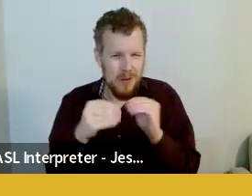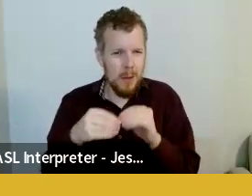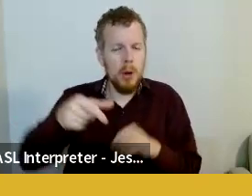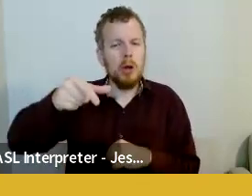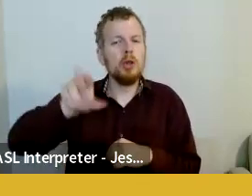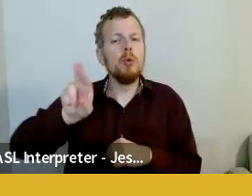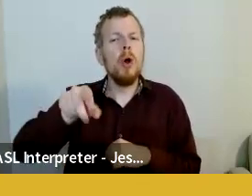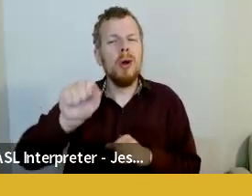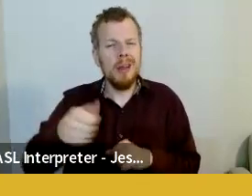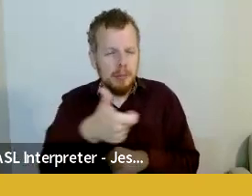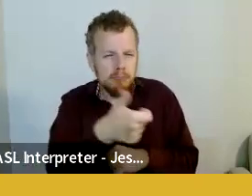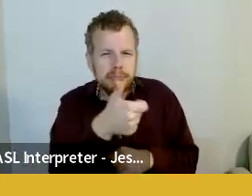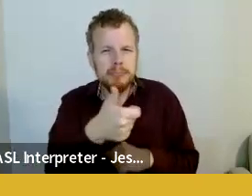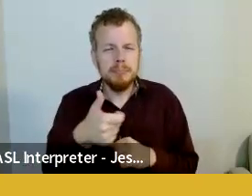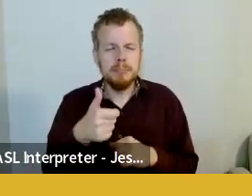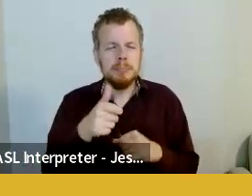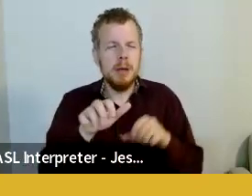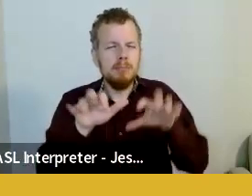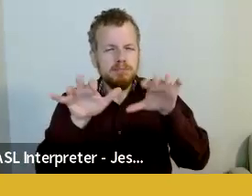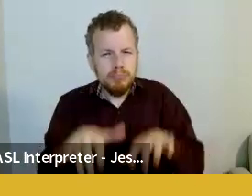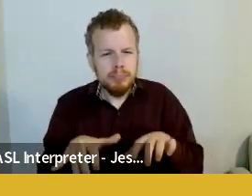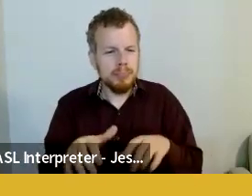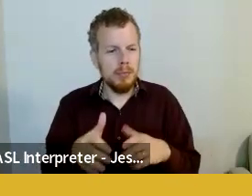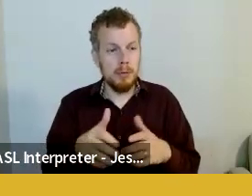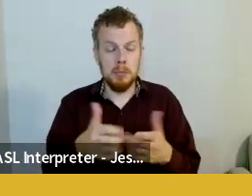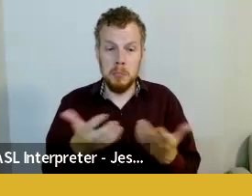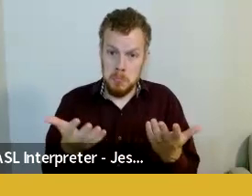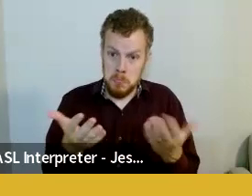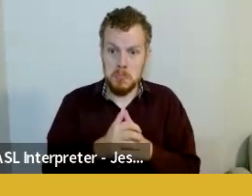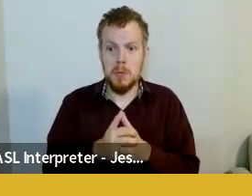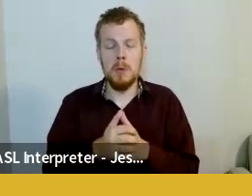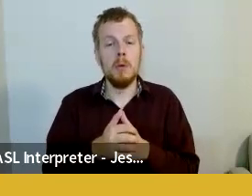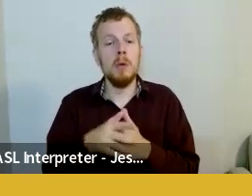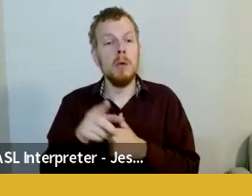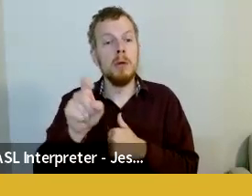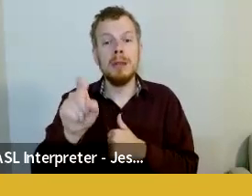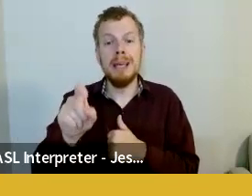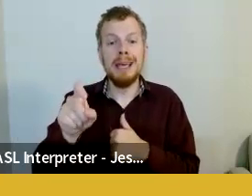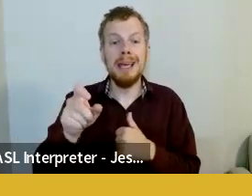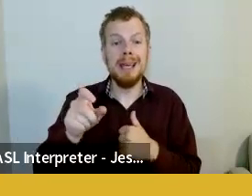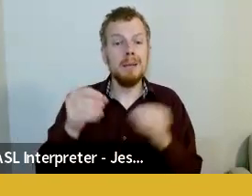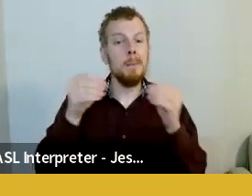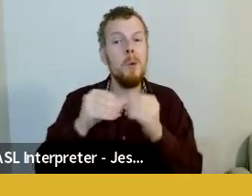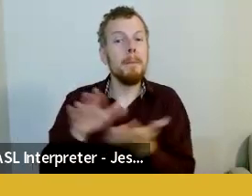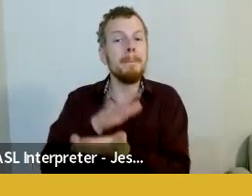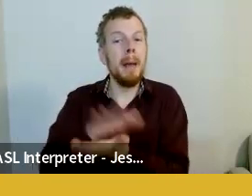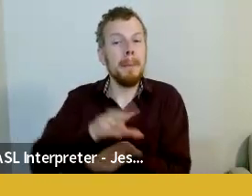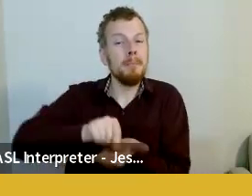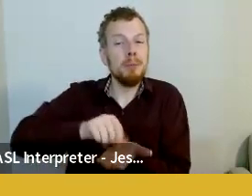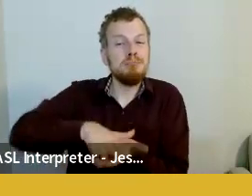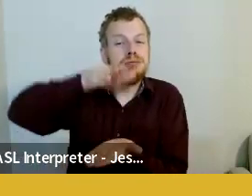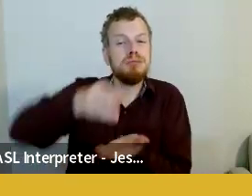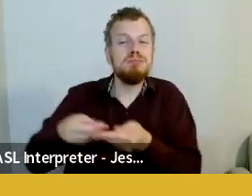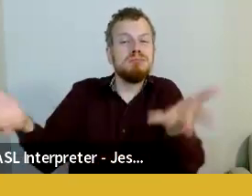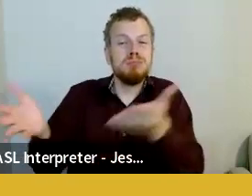on the flyer and fill out the contact form. If you need a stack of flyers to distribute, just let us know and we can mail them to you.